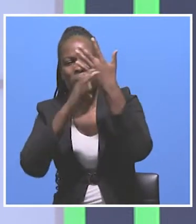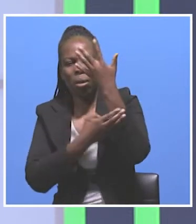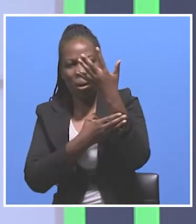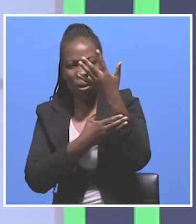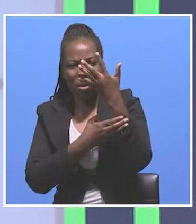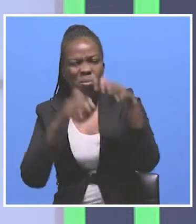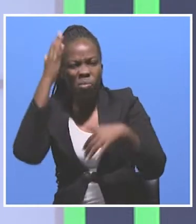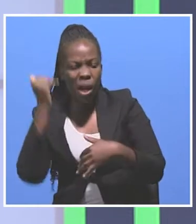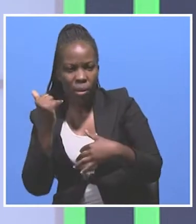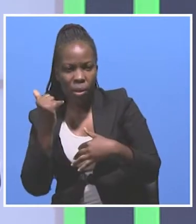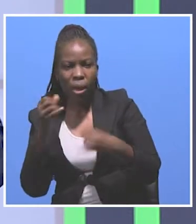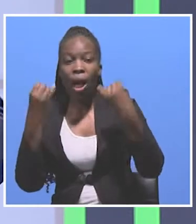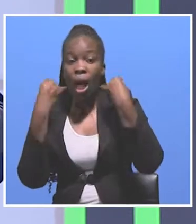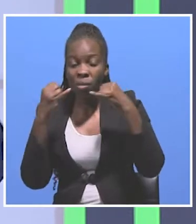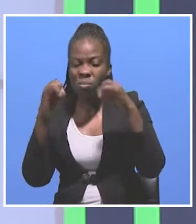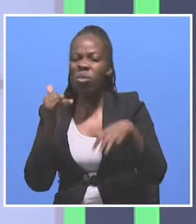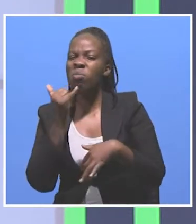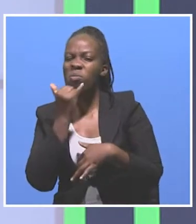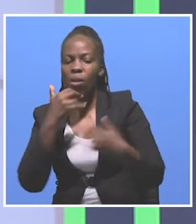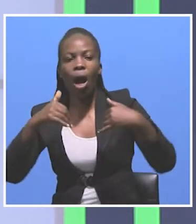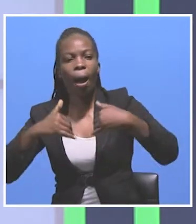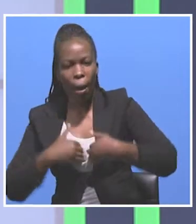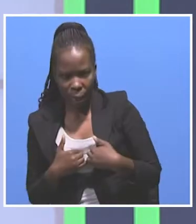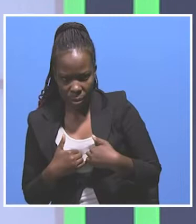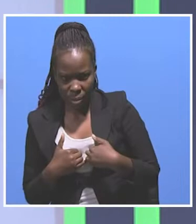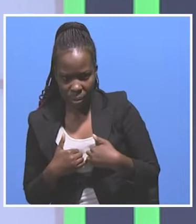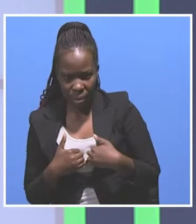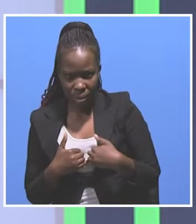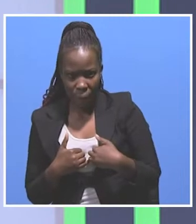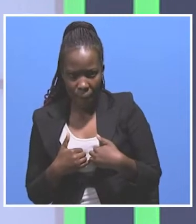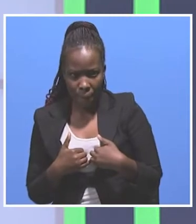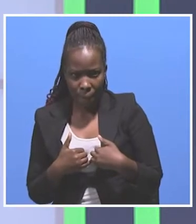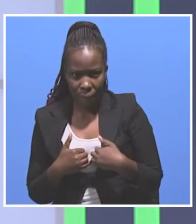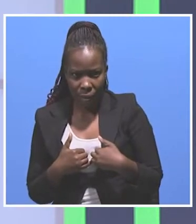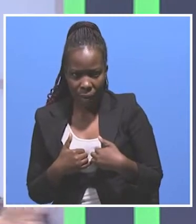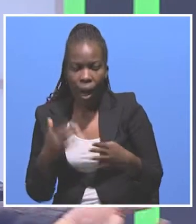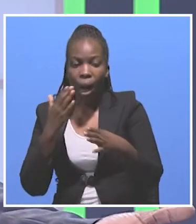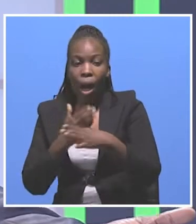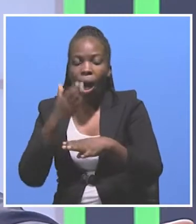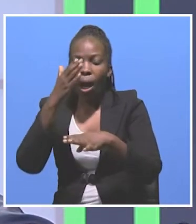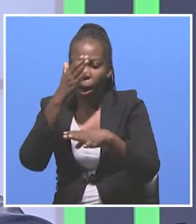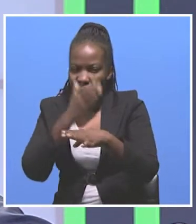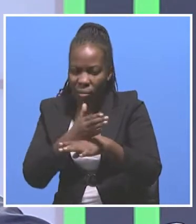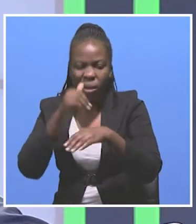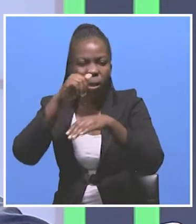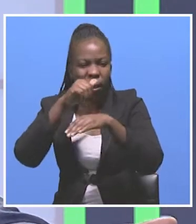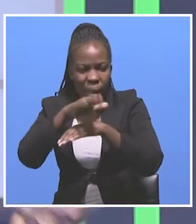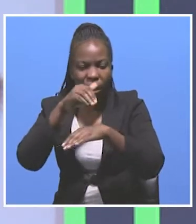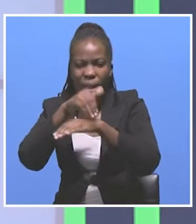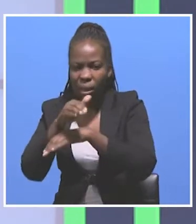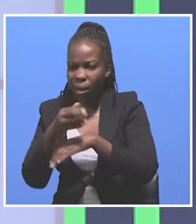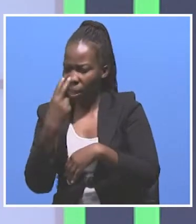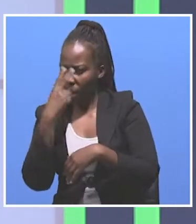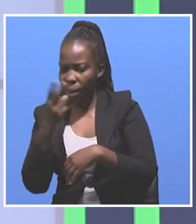information. And once they go through the process of counseling, they discover that there are actually other alternatives that